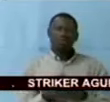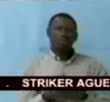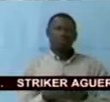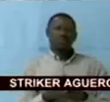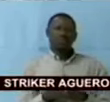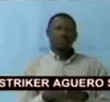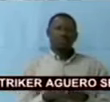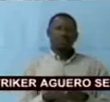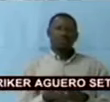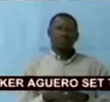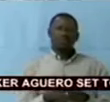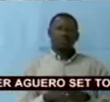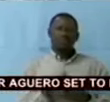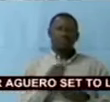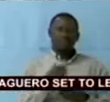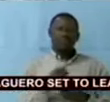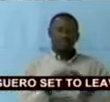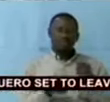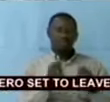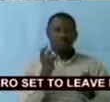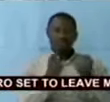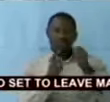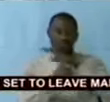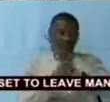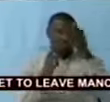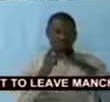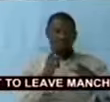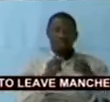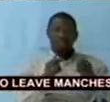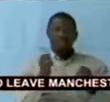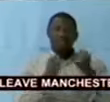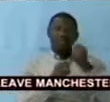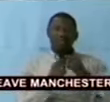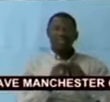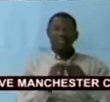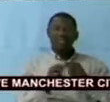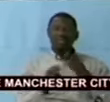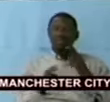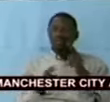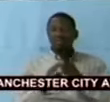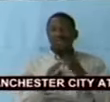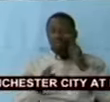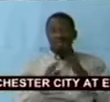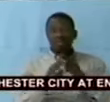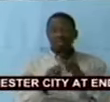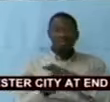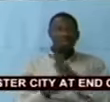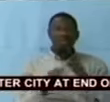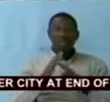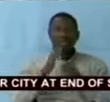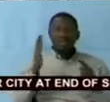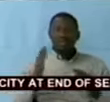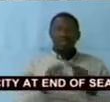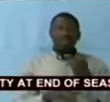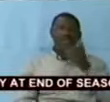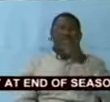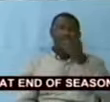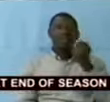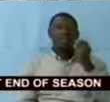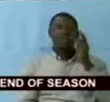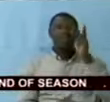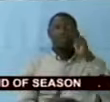This truck was driving at a speed of not less than 80 kilometers.